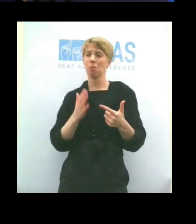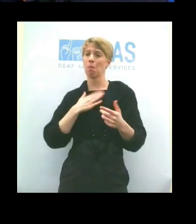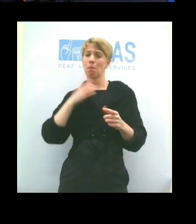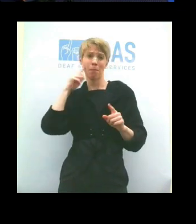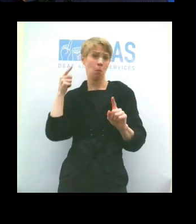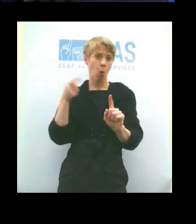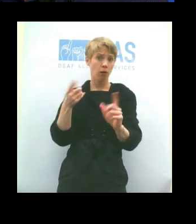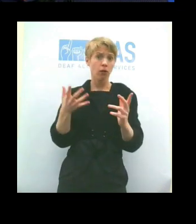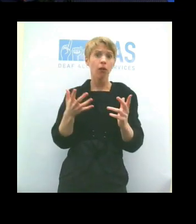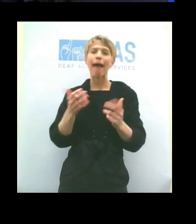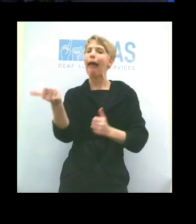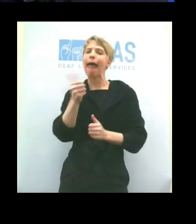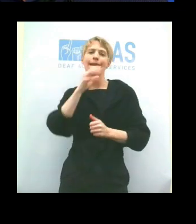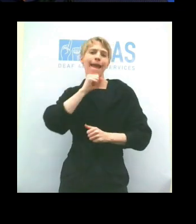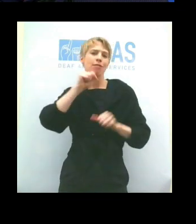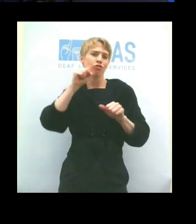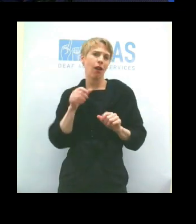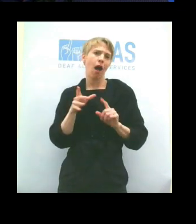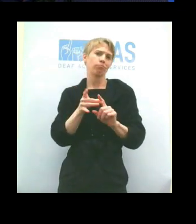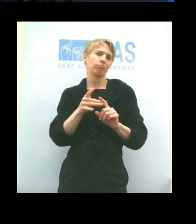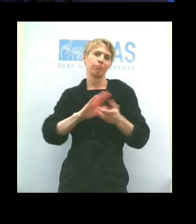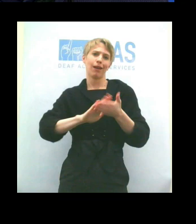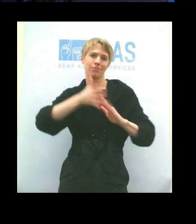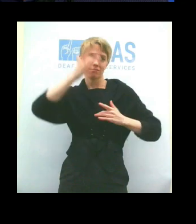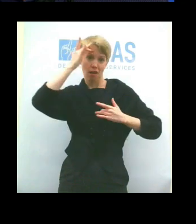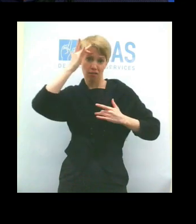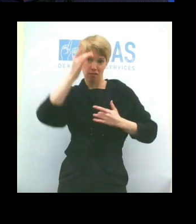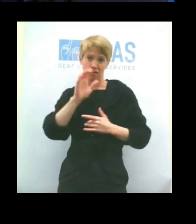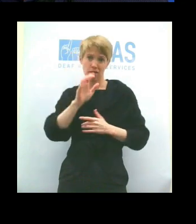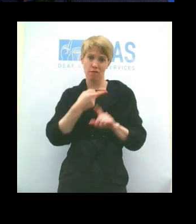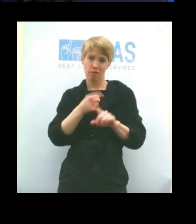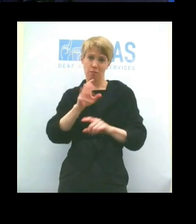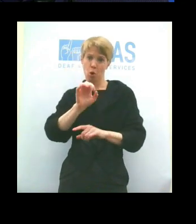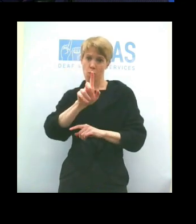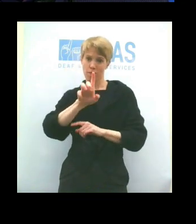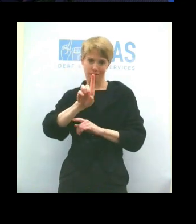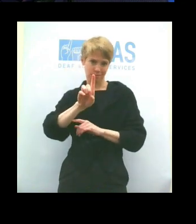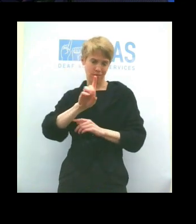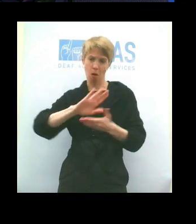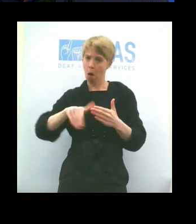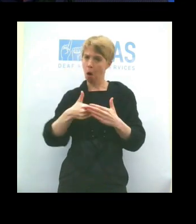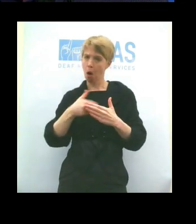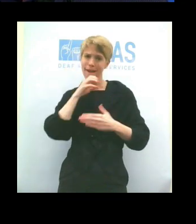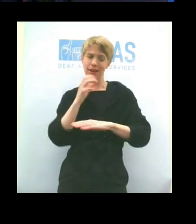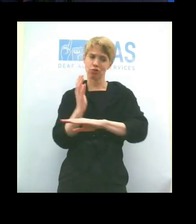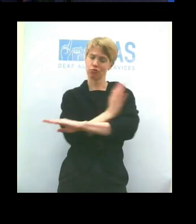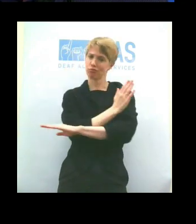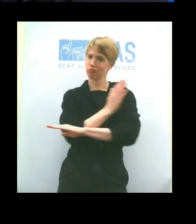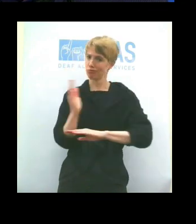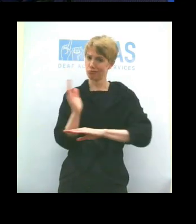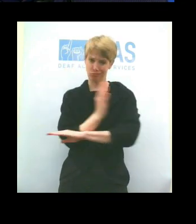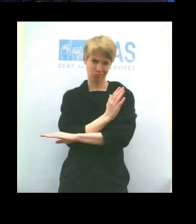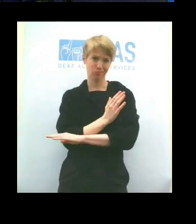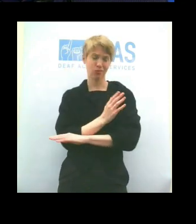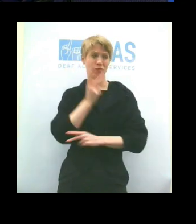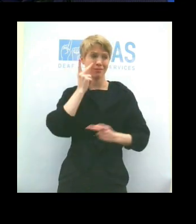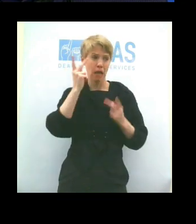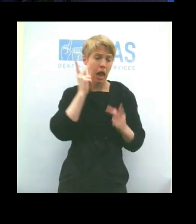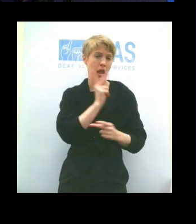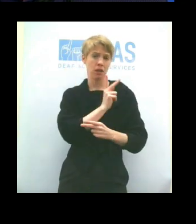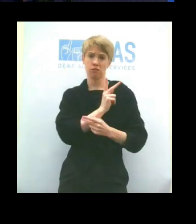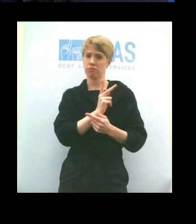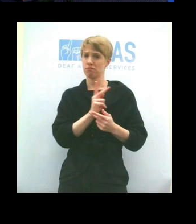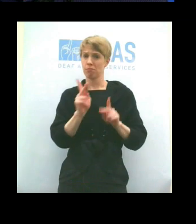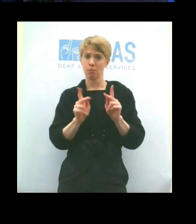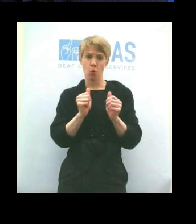coronavirus. Every age group has contracted it, except, actually, I think below 1 there was a